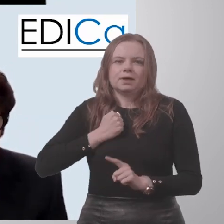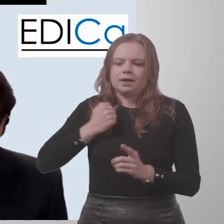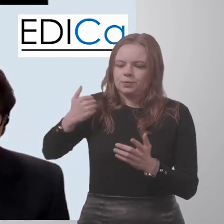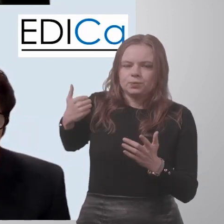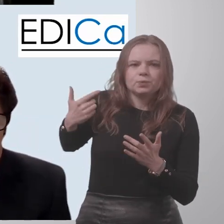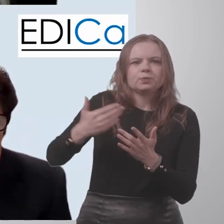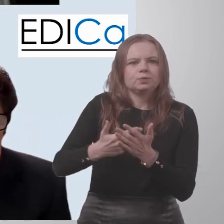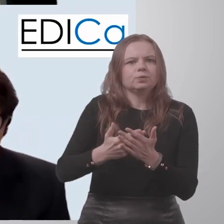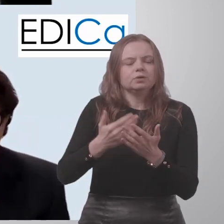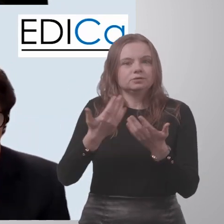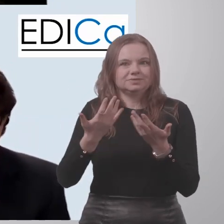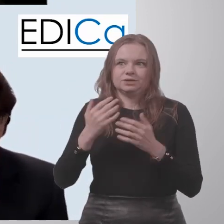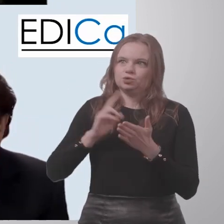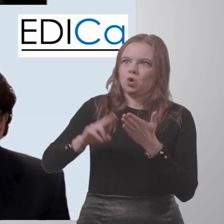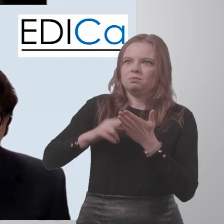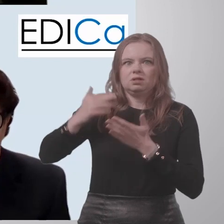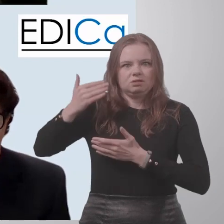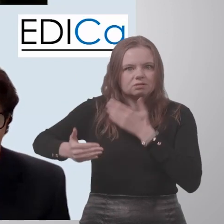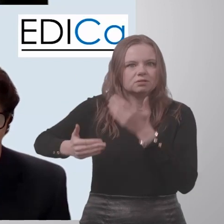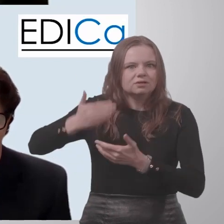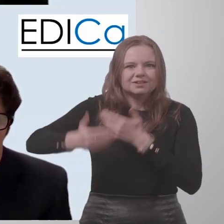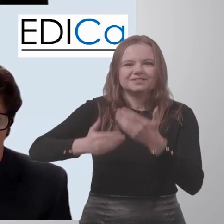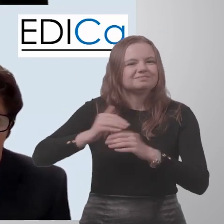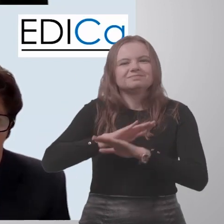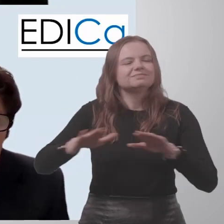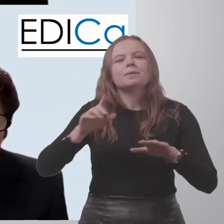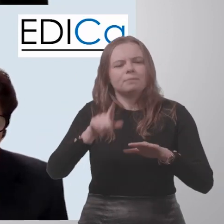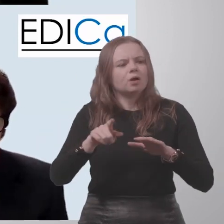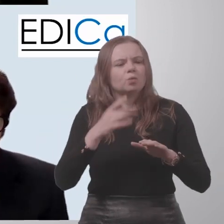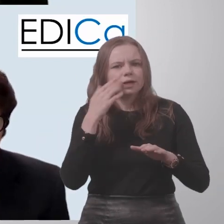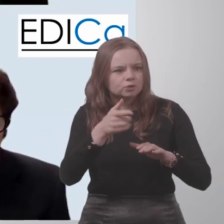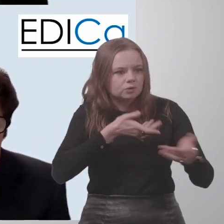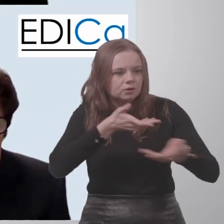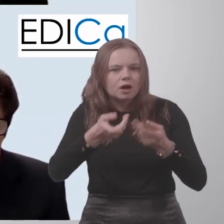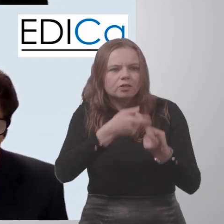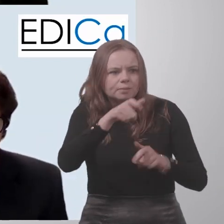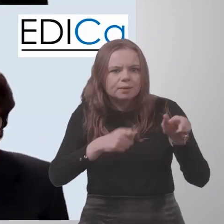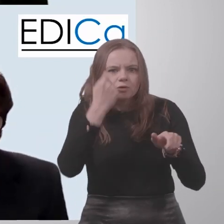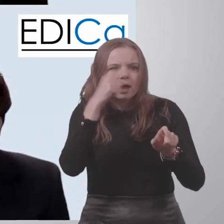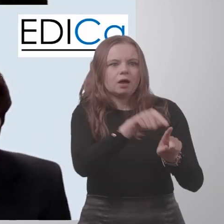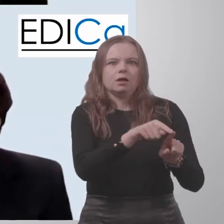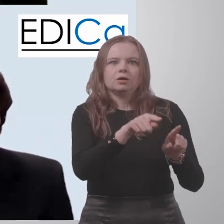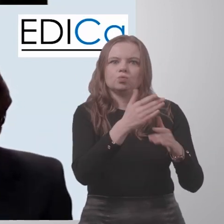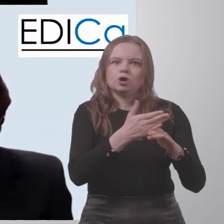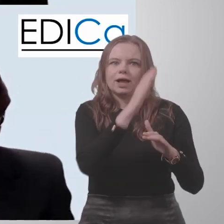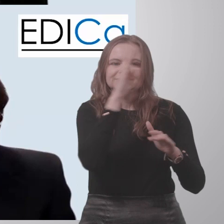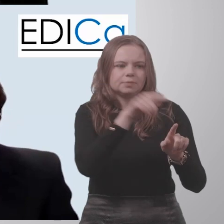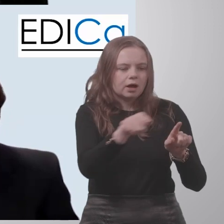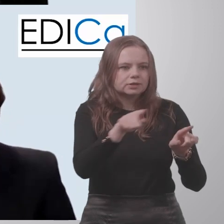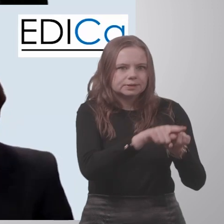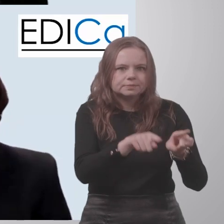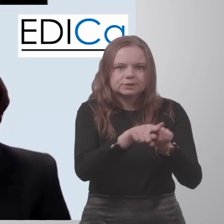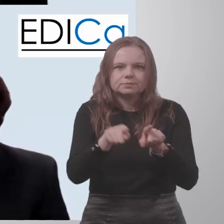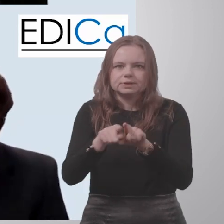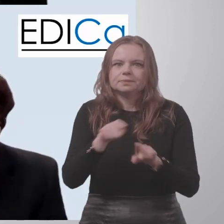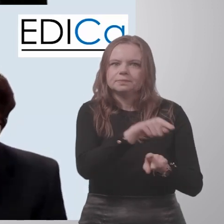from traditional, let's say. But then again, the more you speak to, the more you realise how many people working in academia over time have actually had a kind